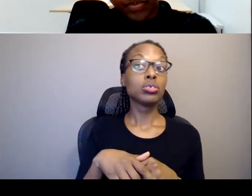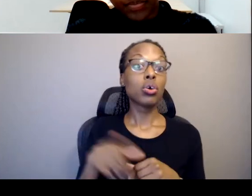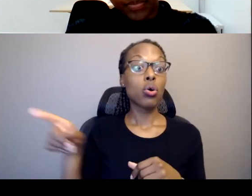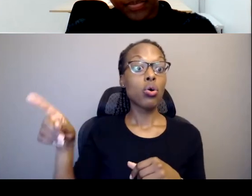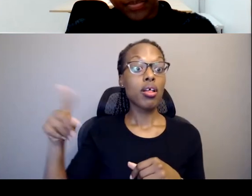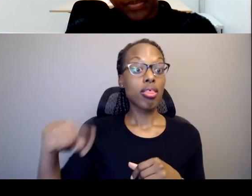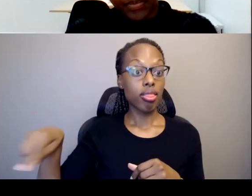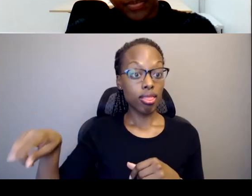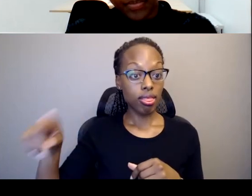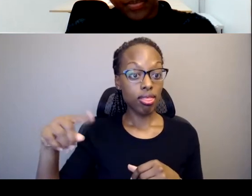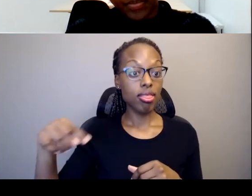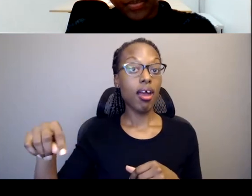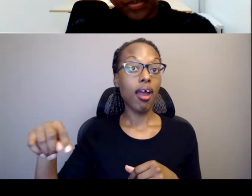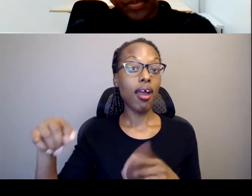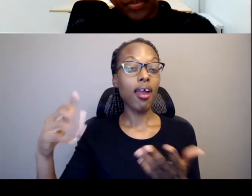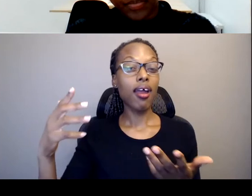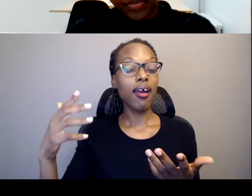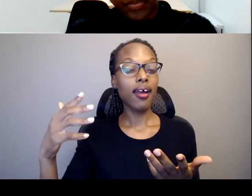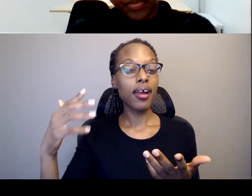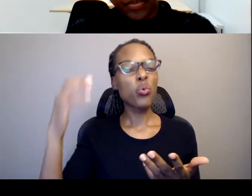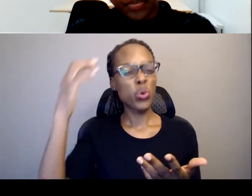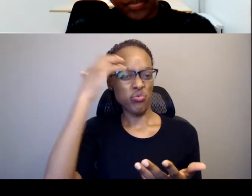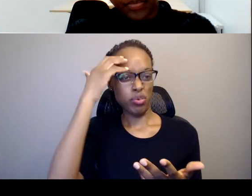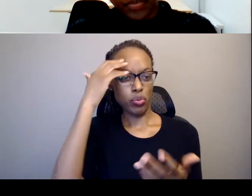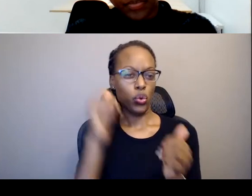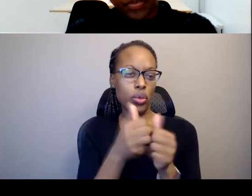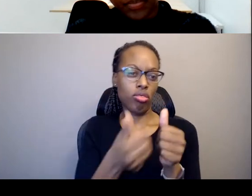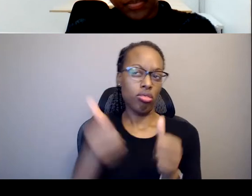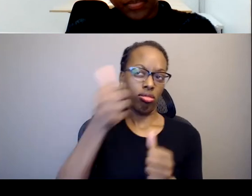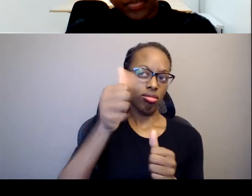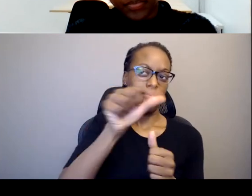of our parent organization and the museum.